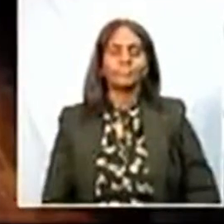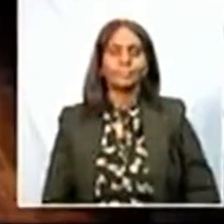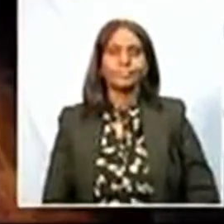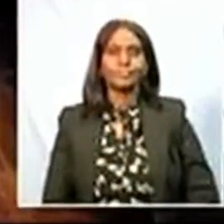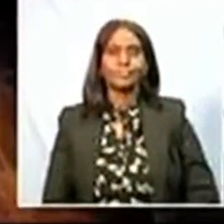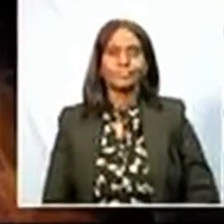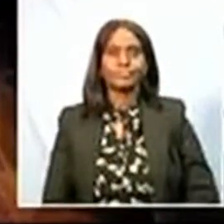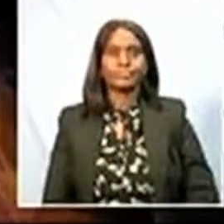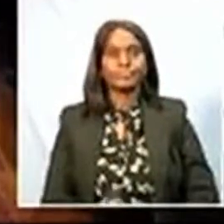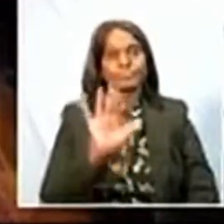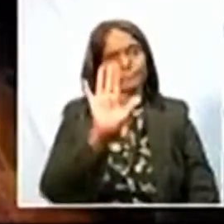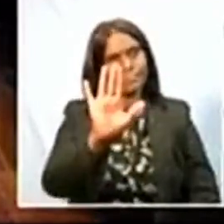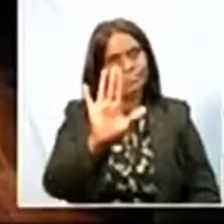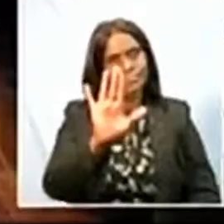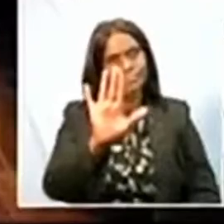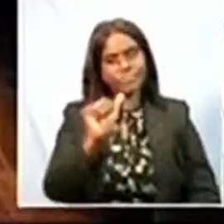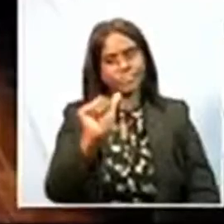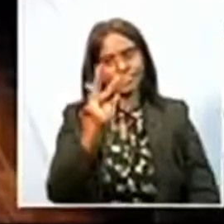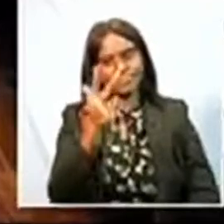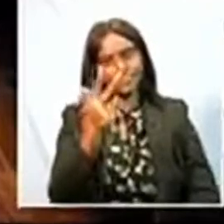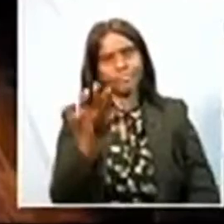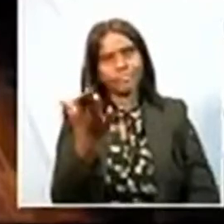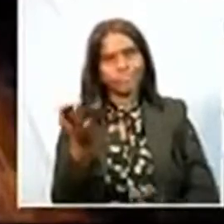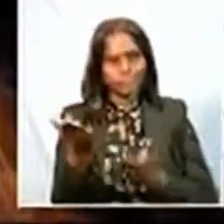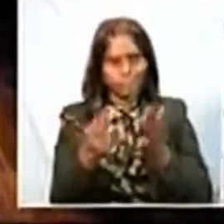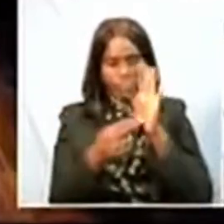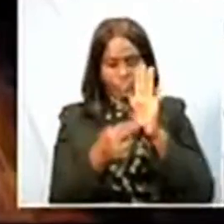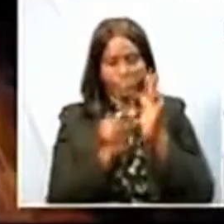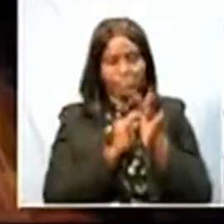Where, just take us to Appendix 13.